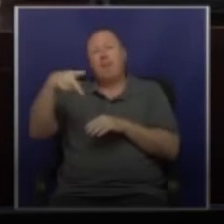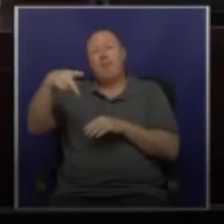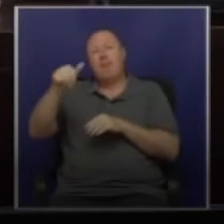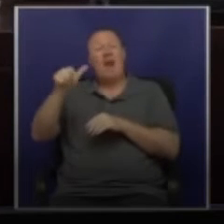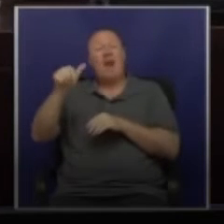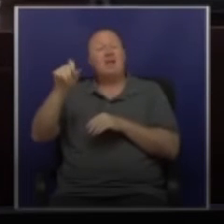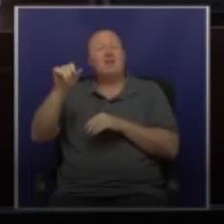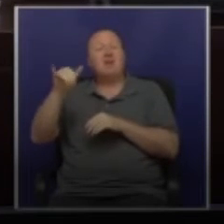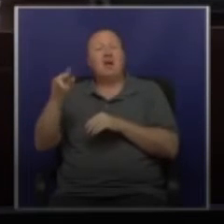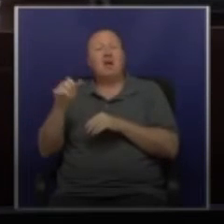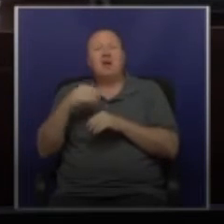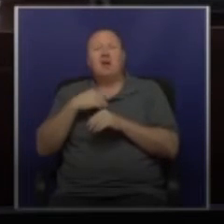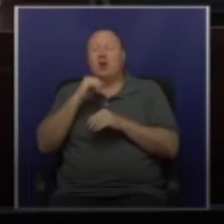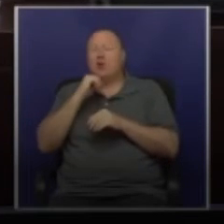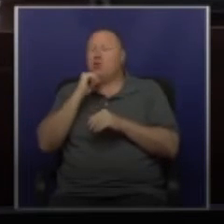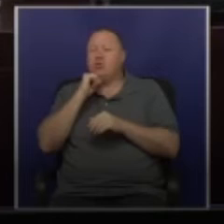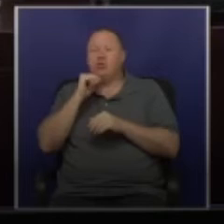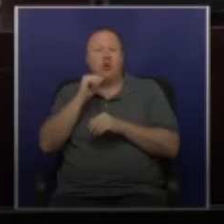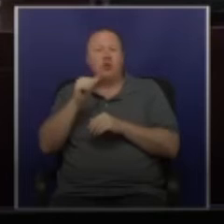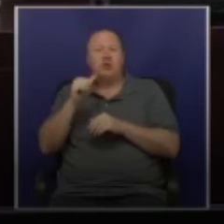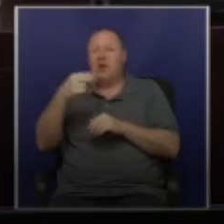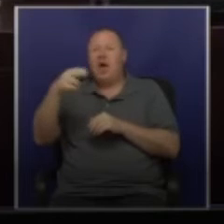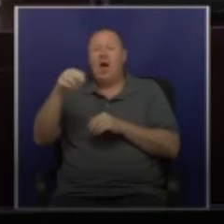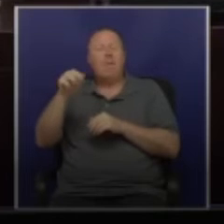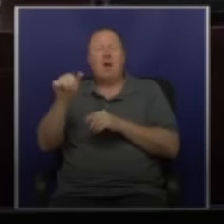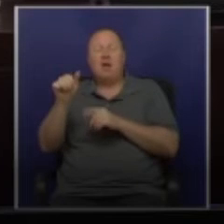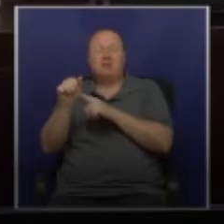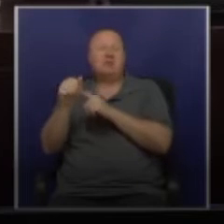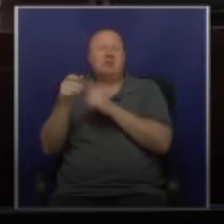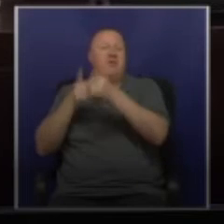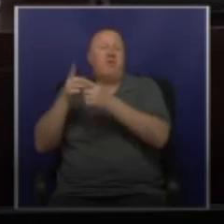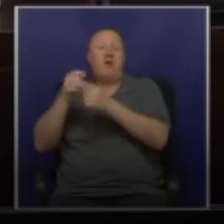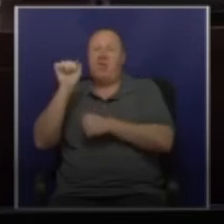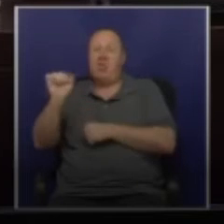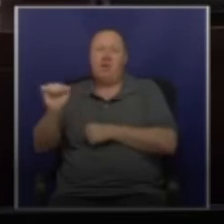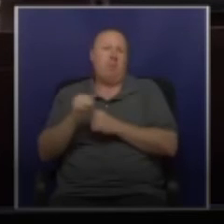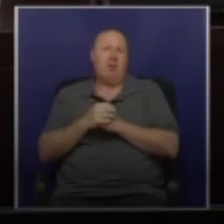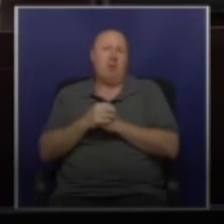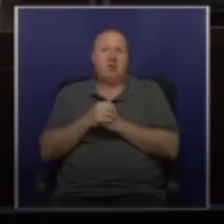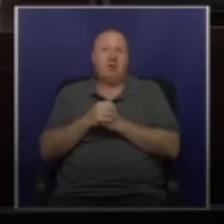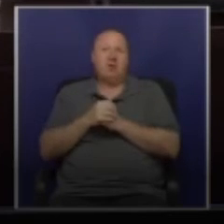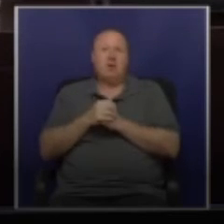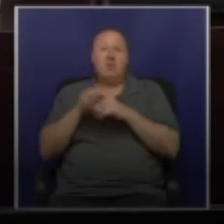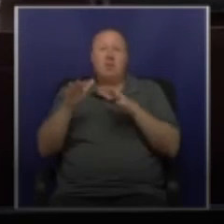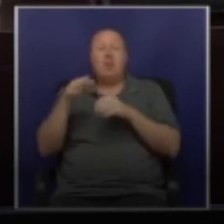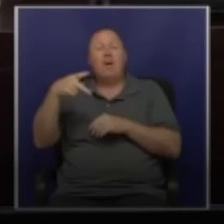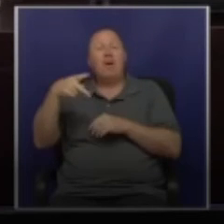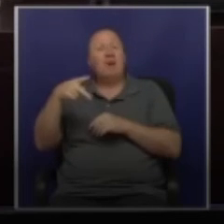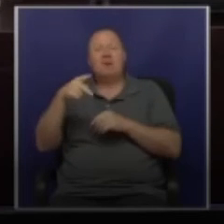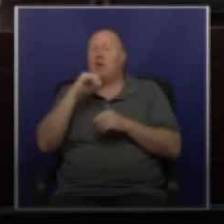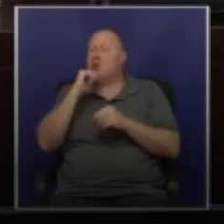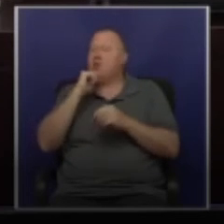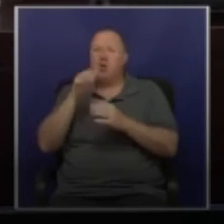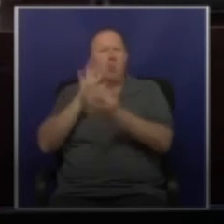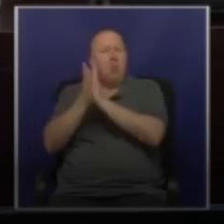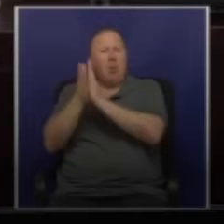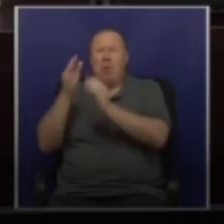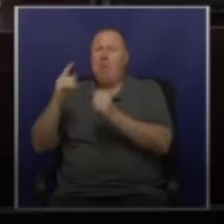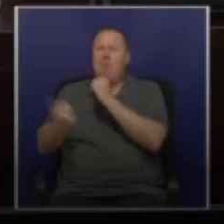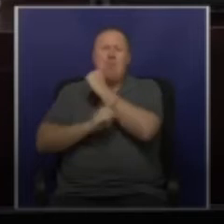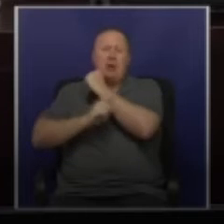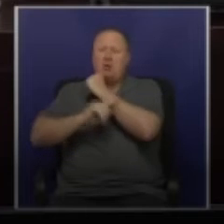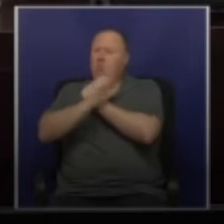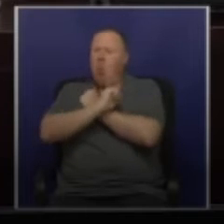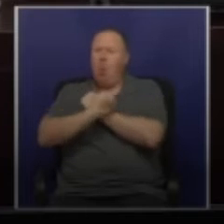not defined by Hamas, and the people of Palestine cannot and must not be subjected to collective